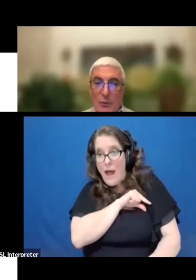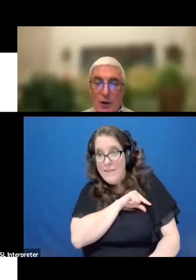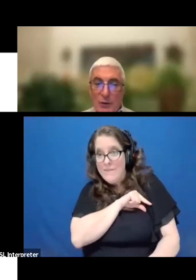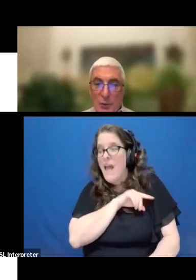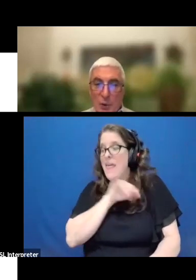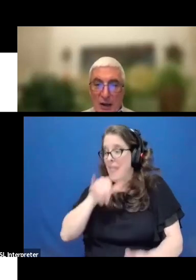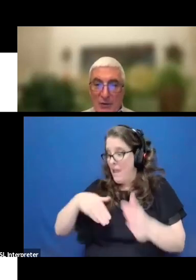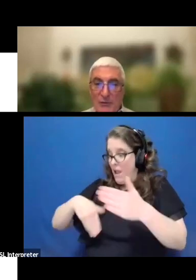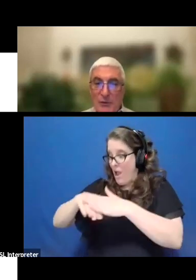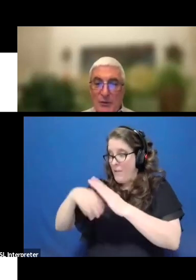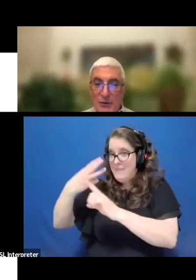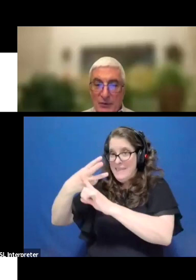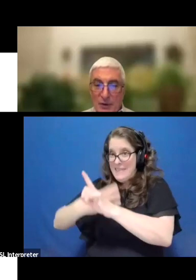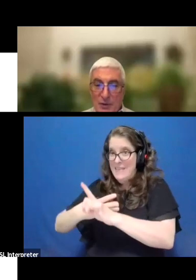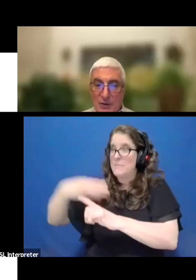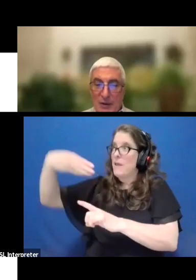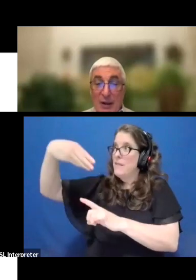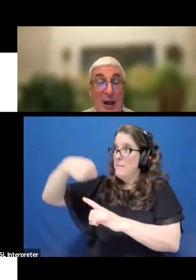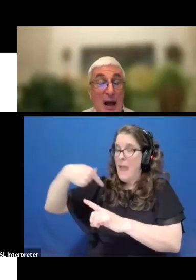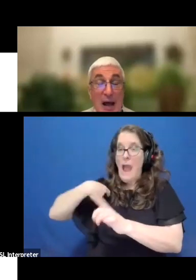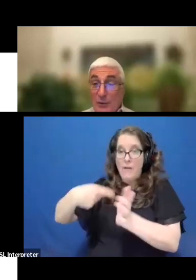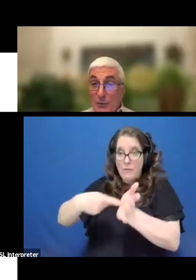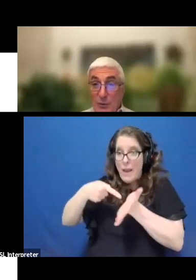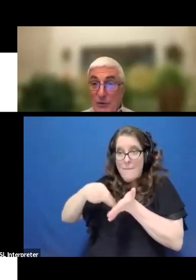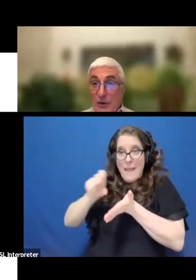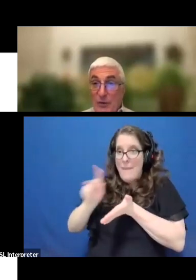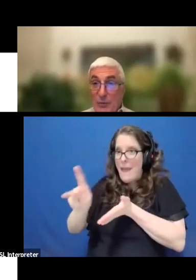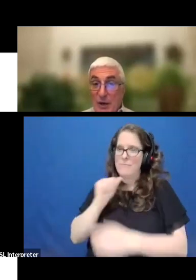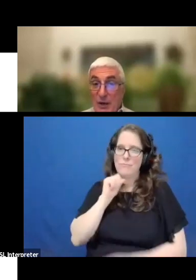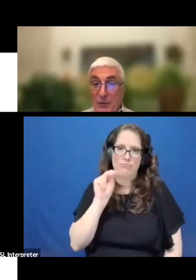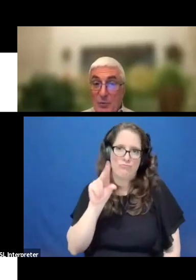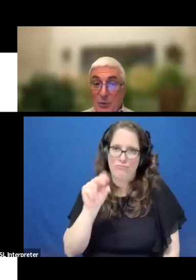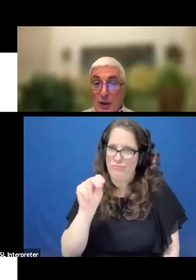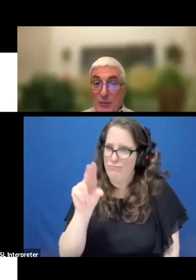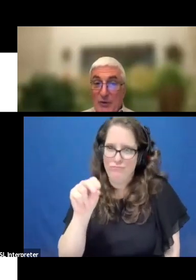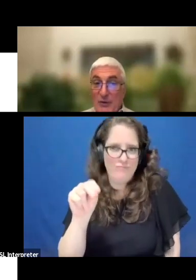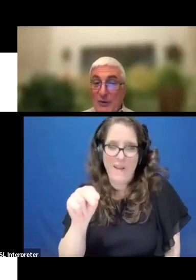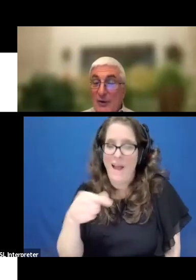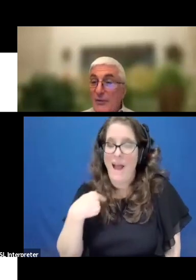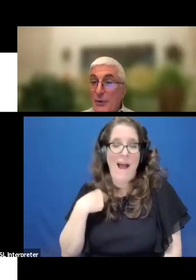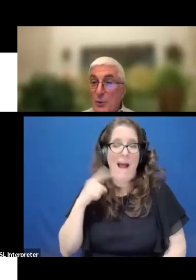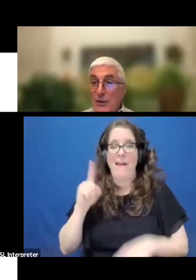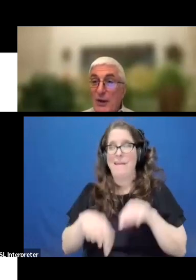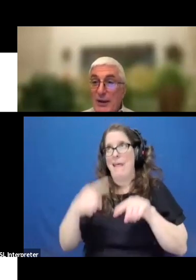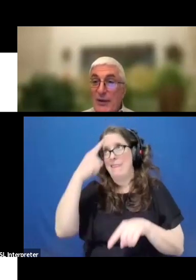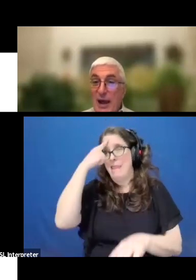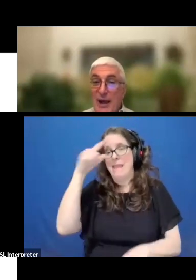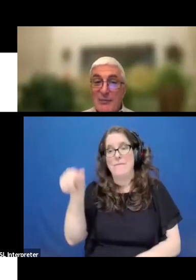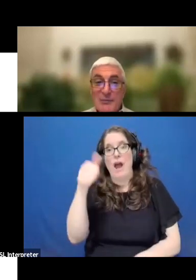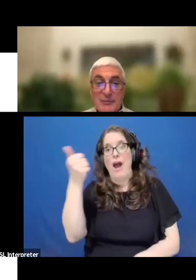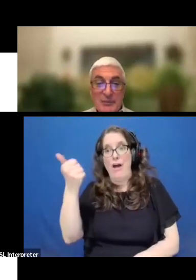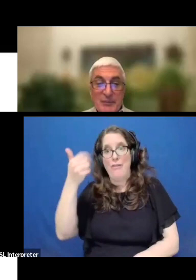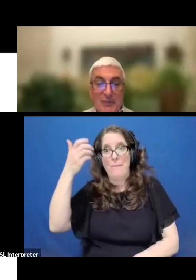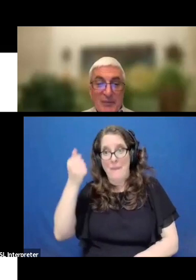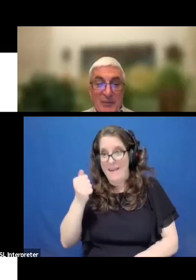you while you waited for the decision. I don't know of another benefit program that does anything quite like